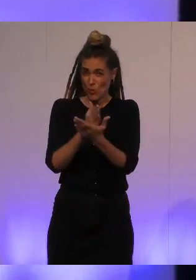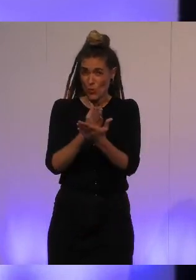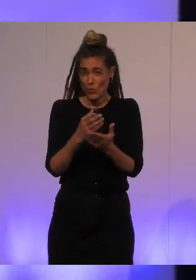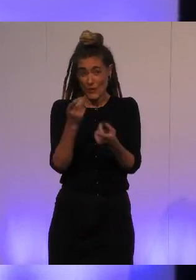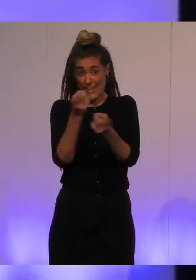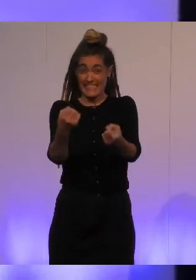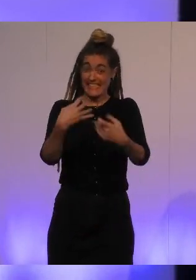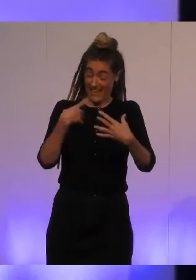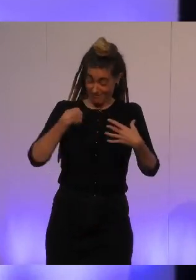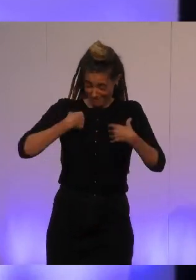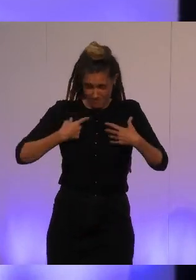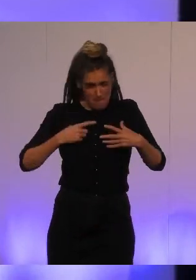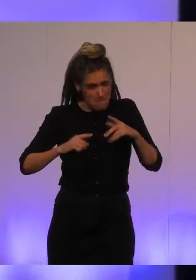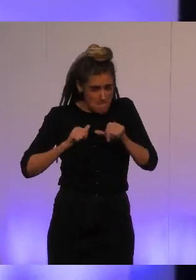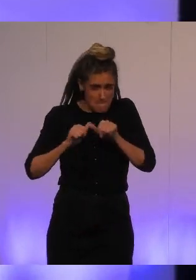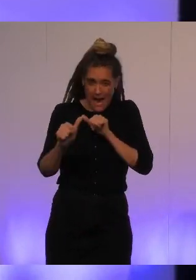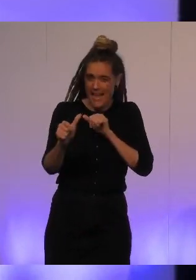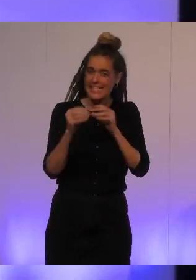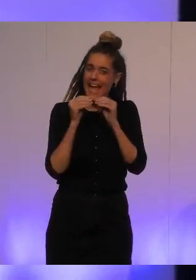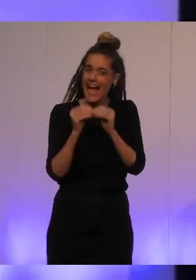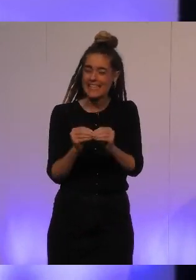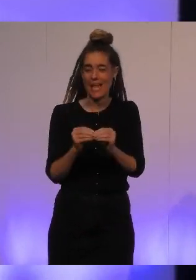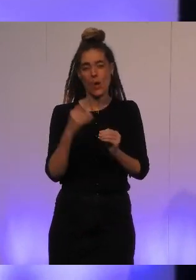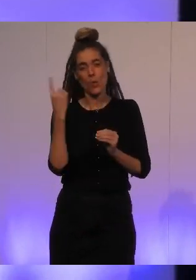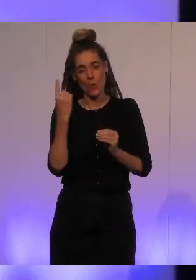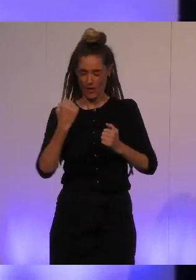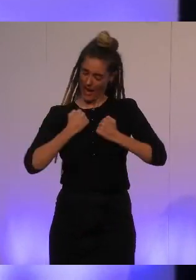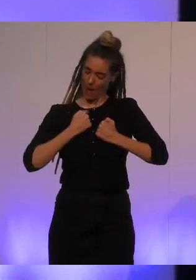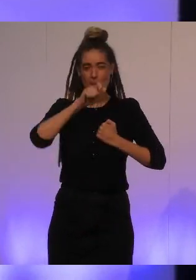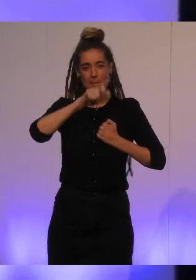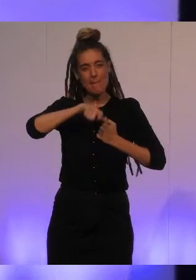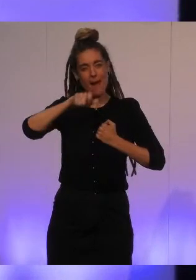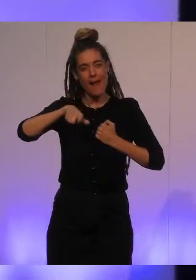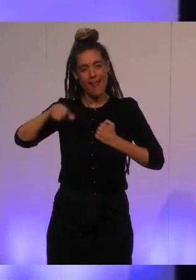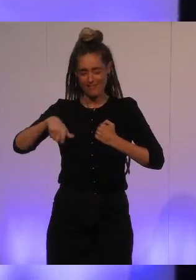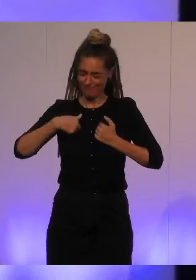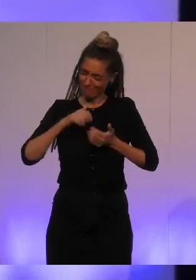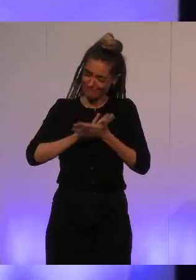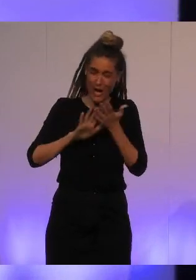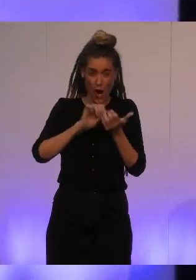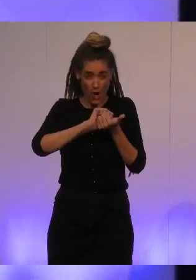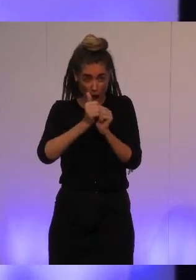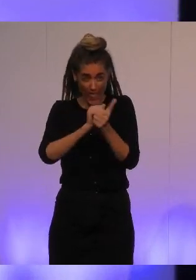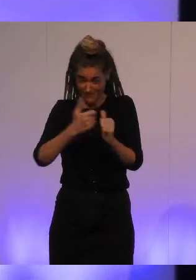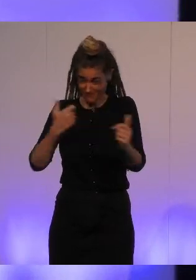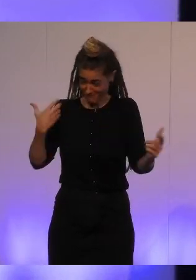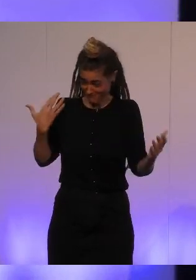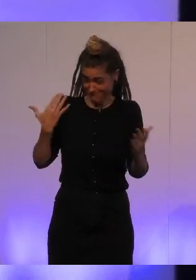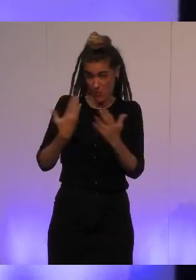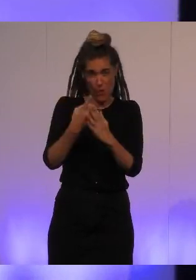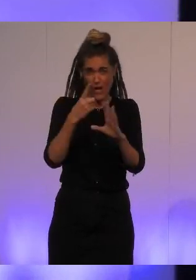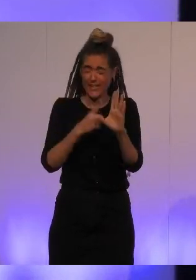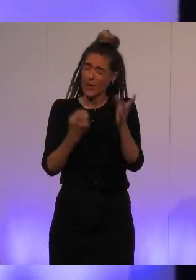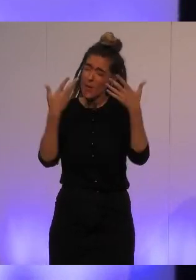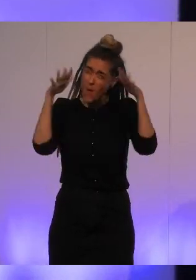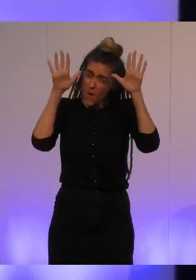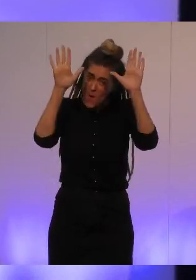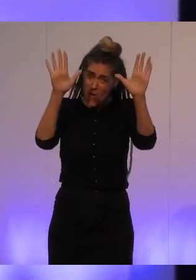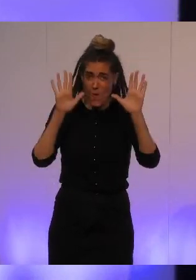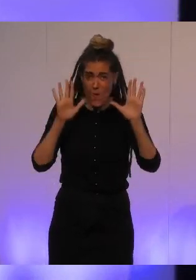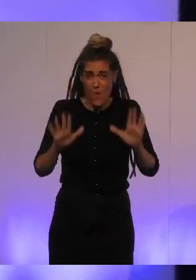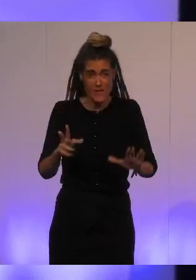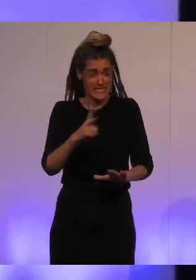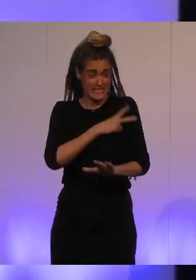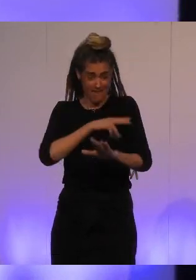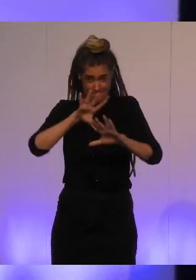greatest asset is your people, and our colleagues over this past year have been magnificent. Our 4,200 staff have